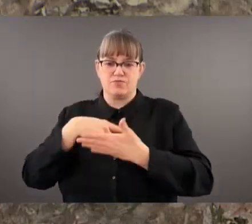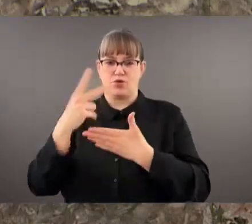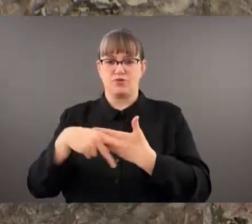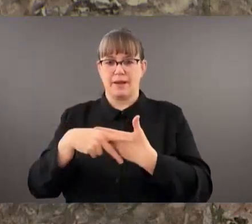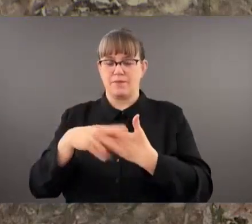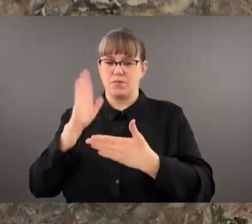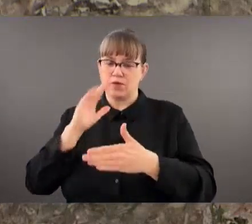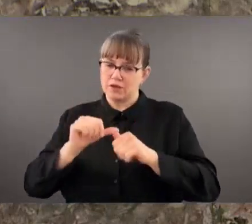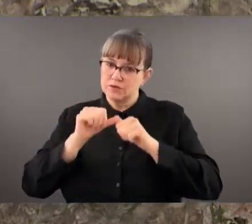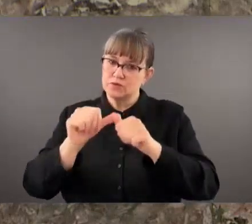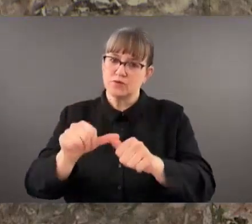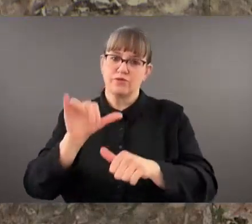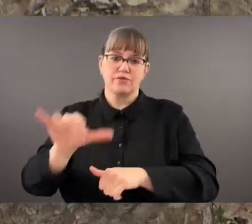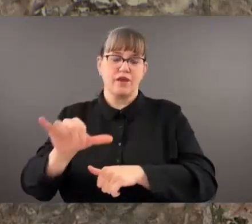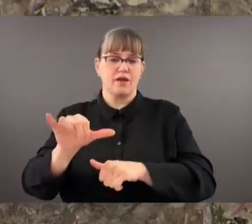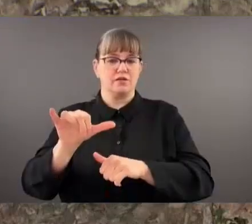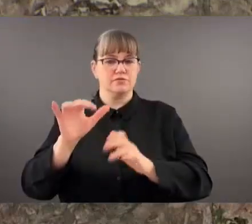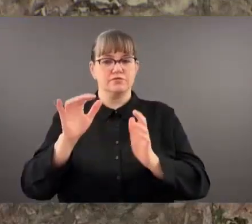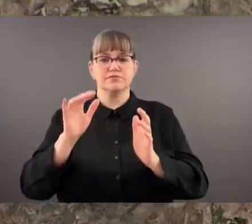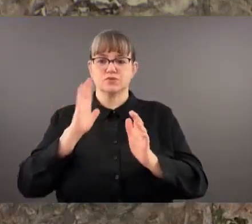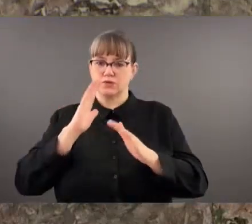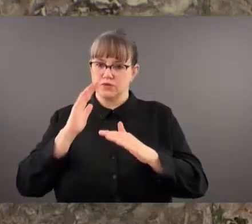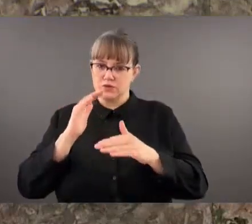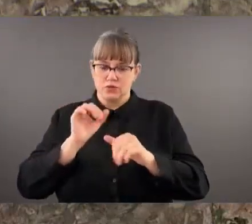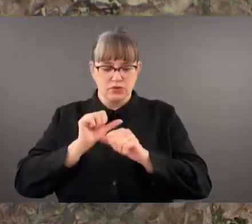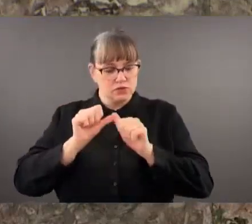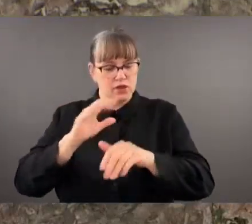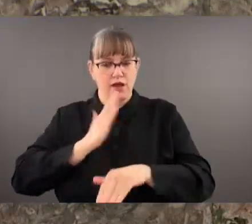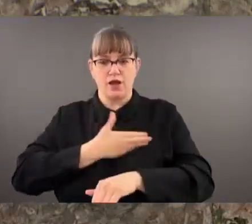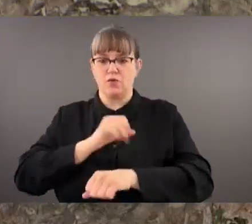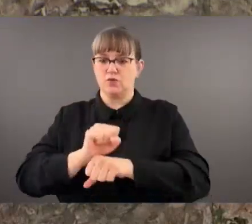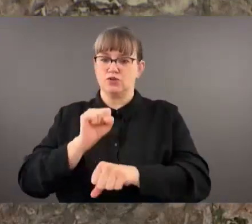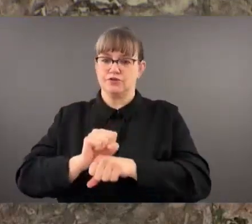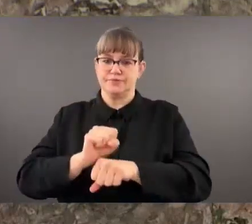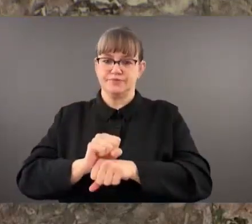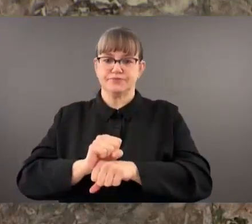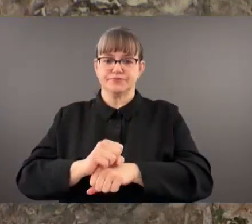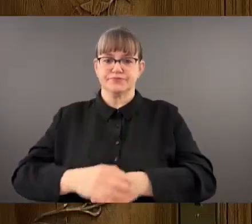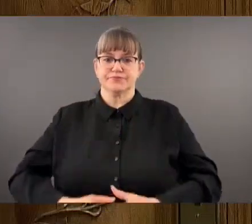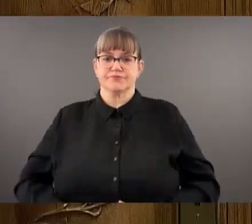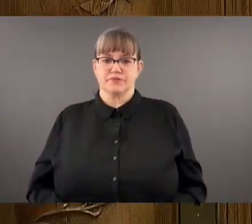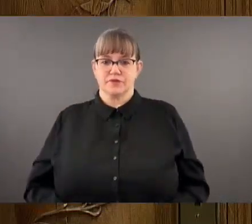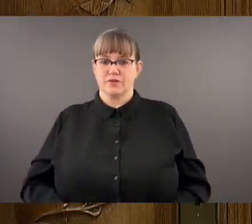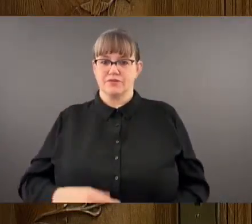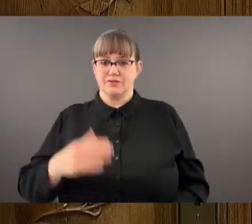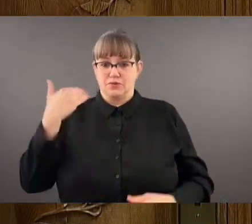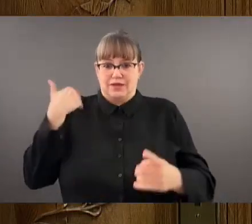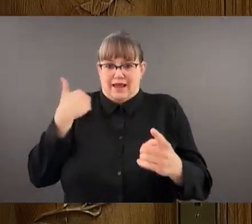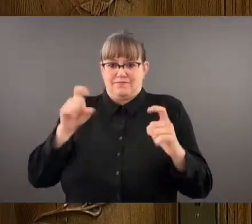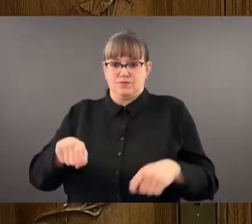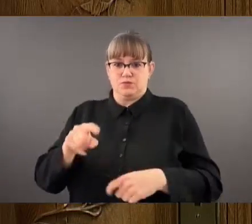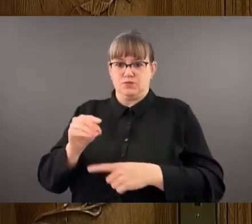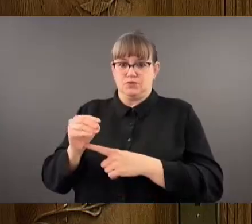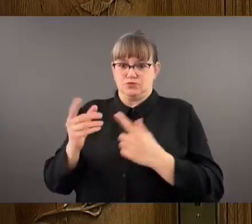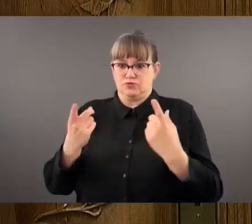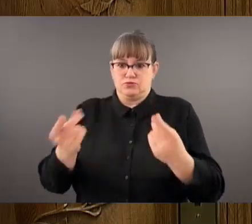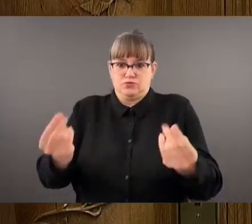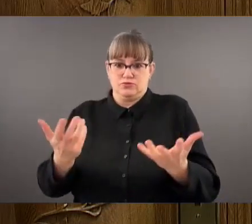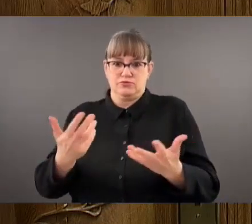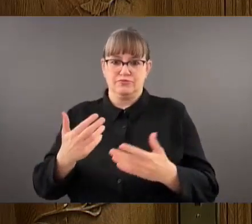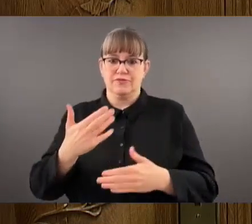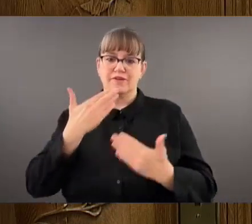know it's, Thank you. Thank you, Minister. It's what has to be done. Thank you. Member for Prince George